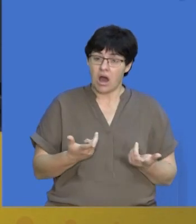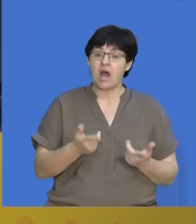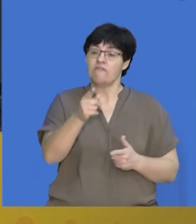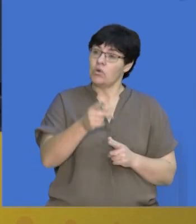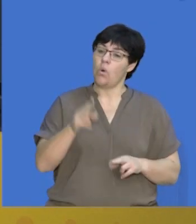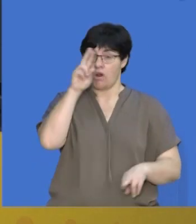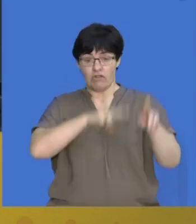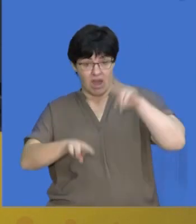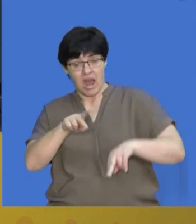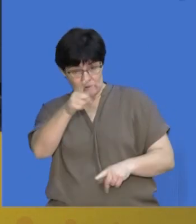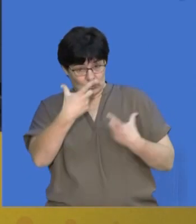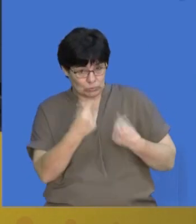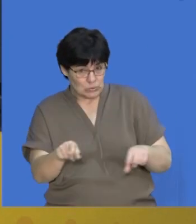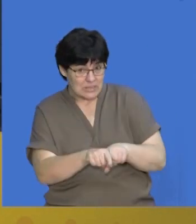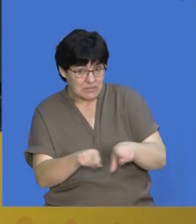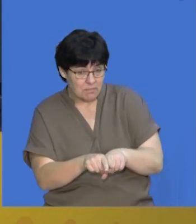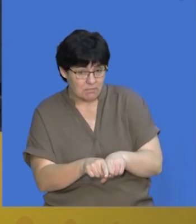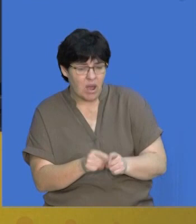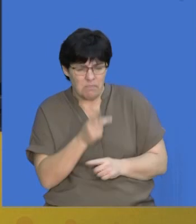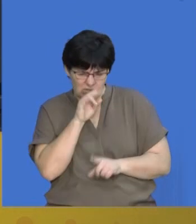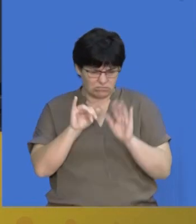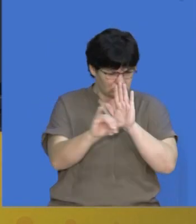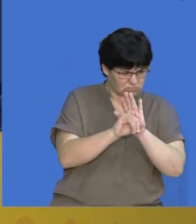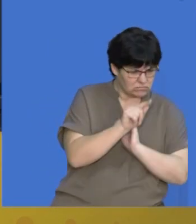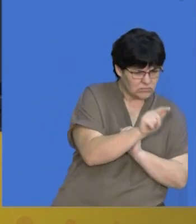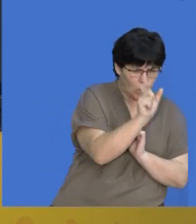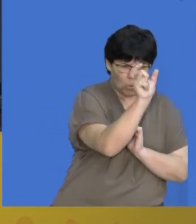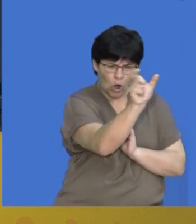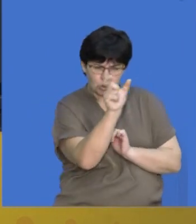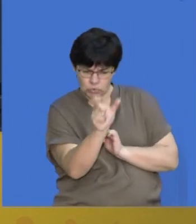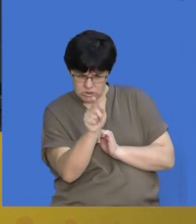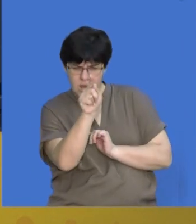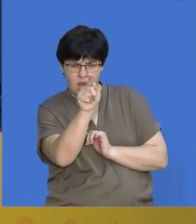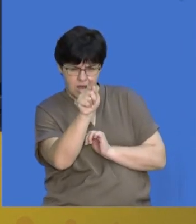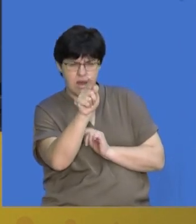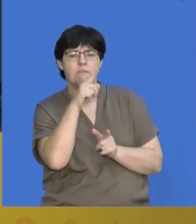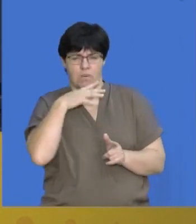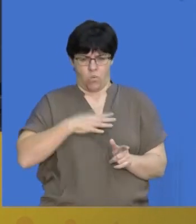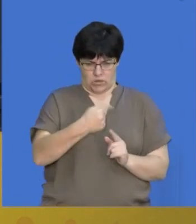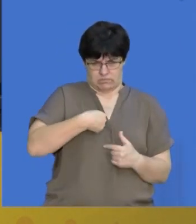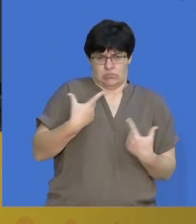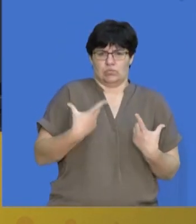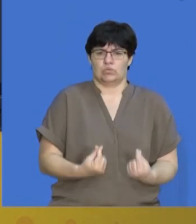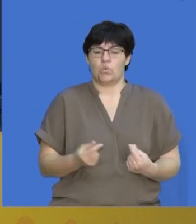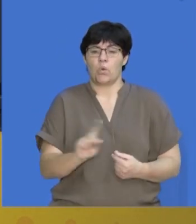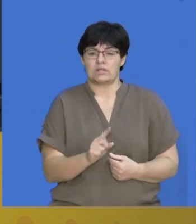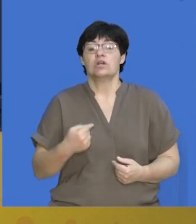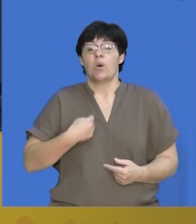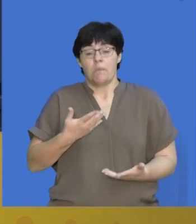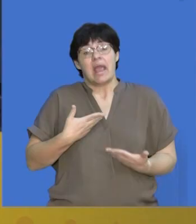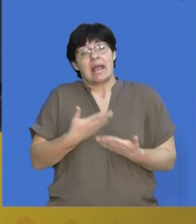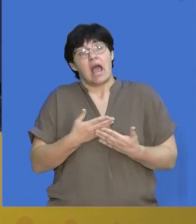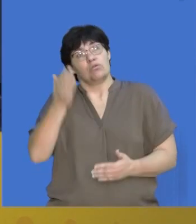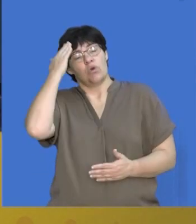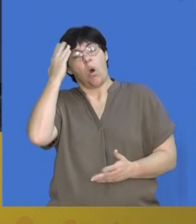you are revising, trying to identify the different words within a question to know how you need to